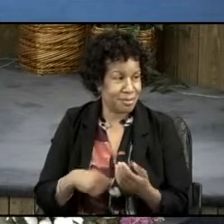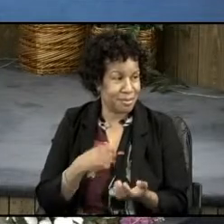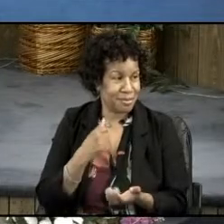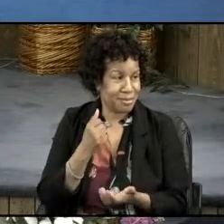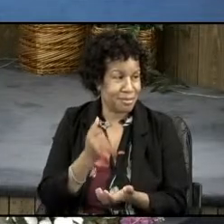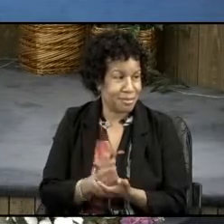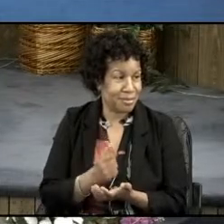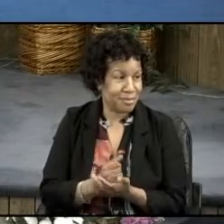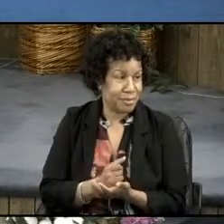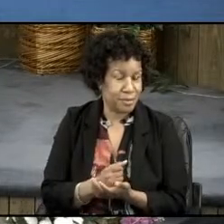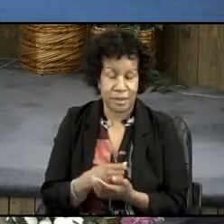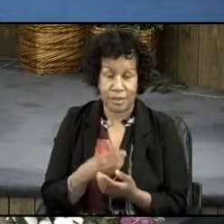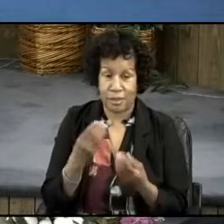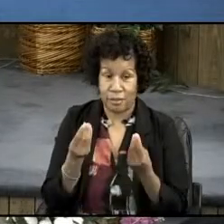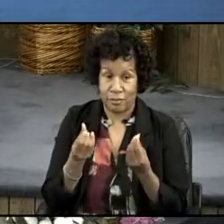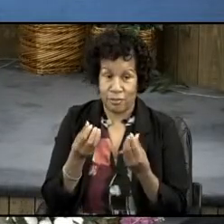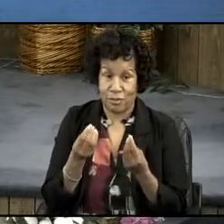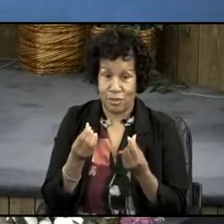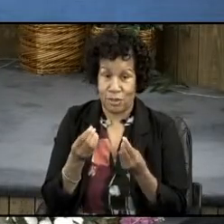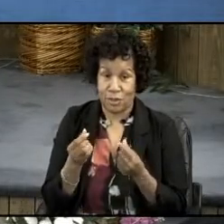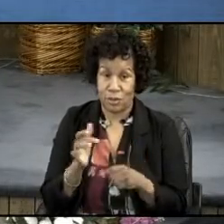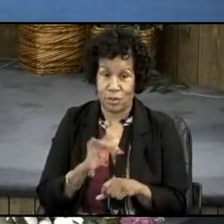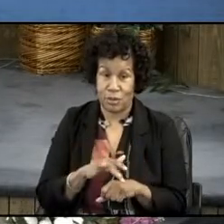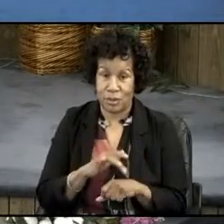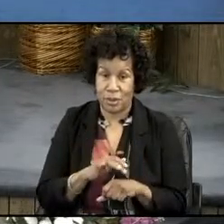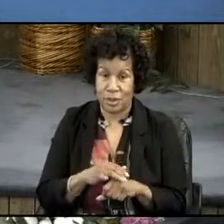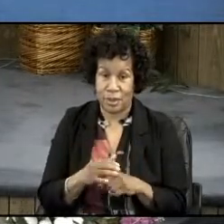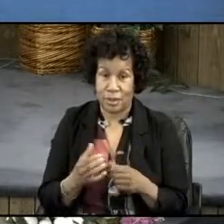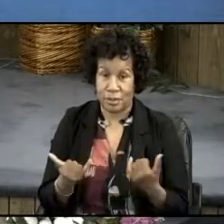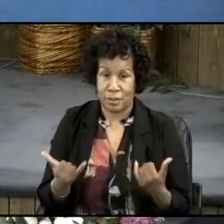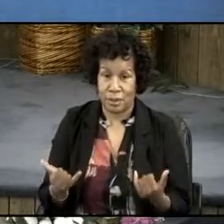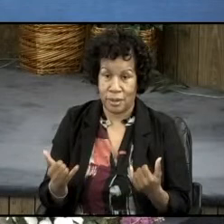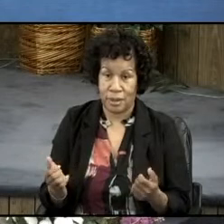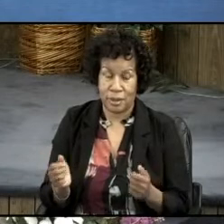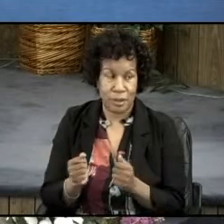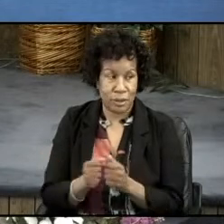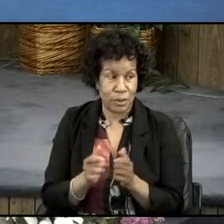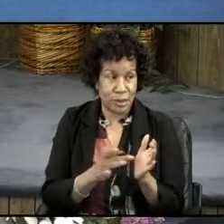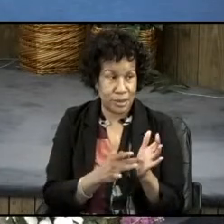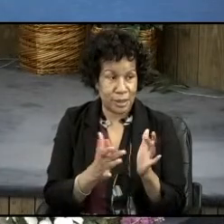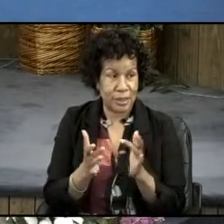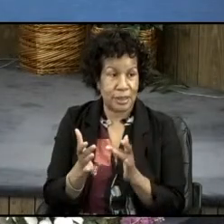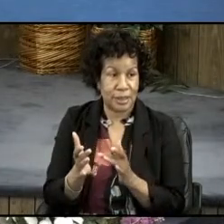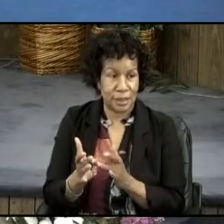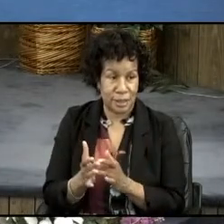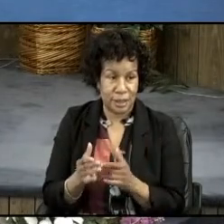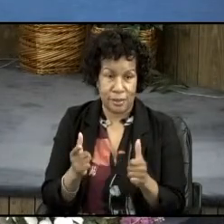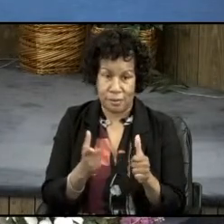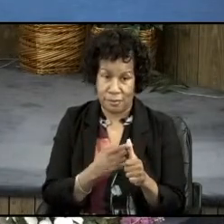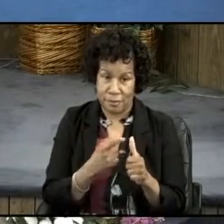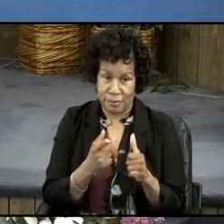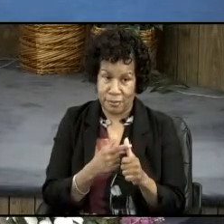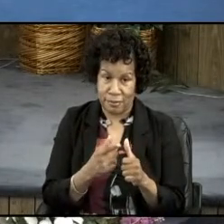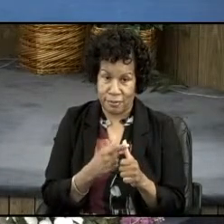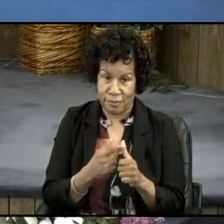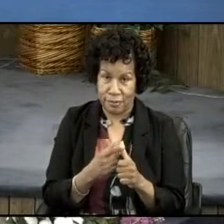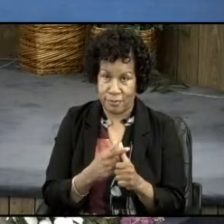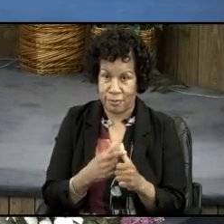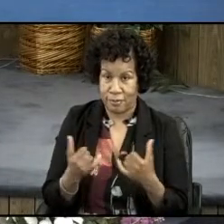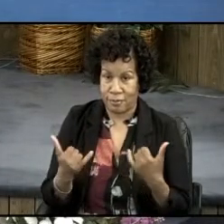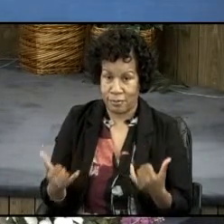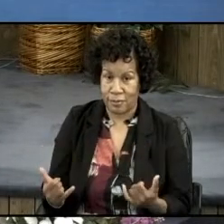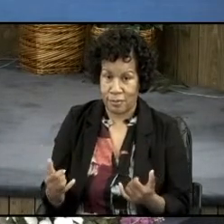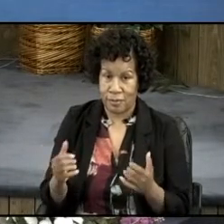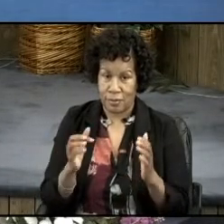Amen. You spend a few minutes with me, with the Lord, and you can. You can get out of here. First, today, we're